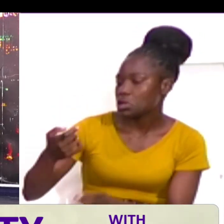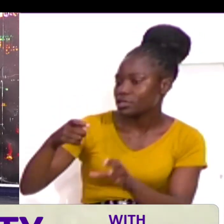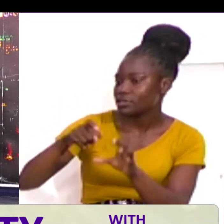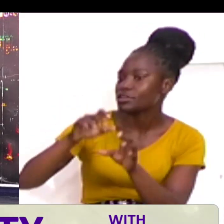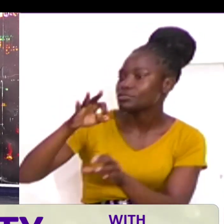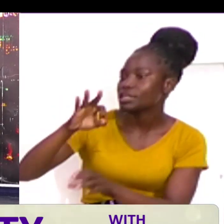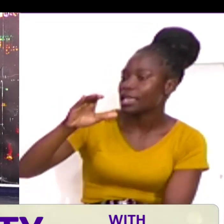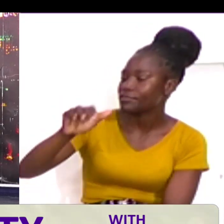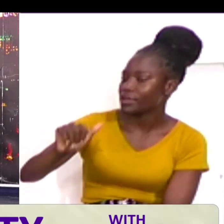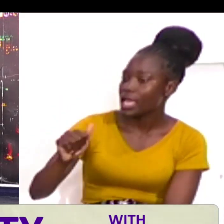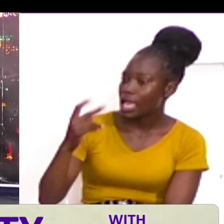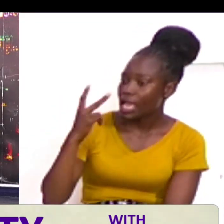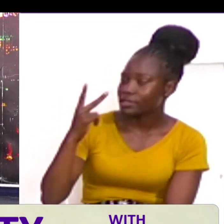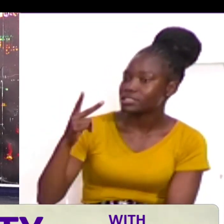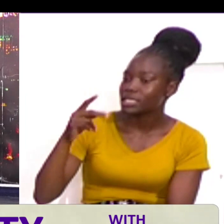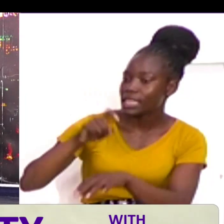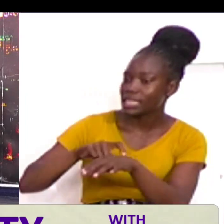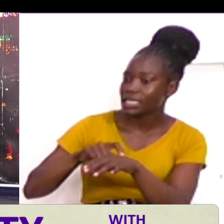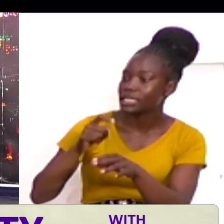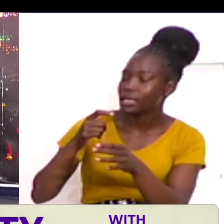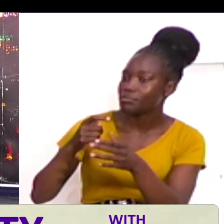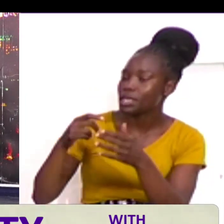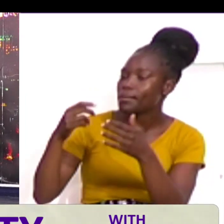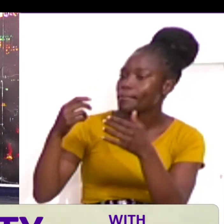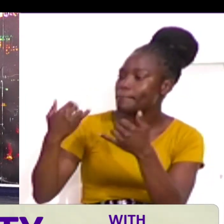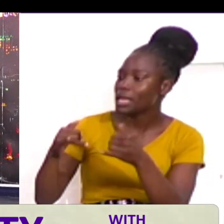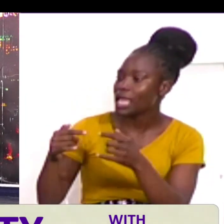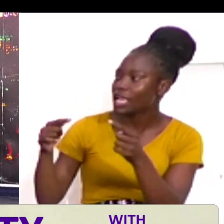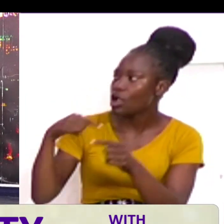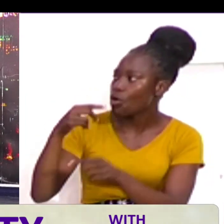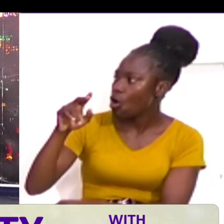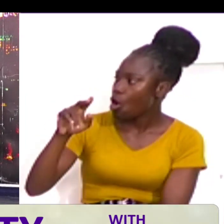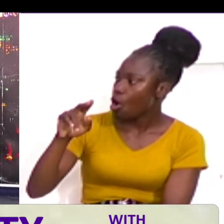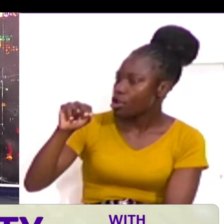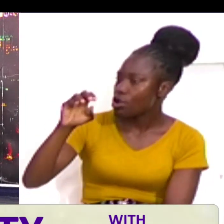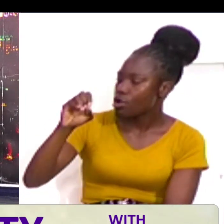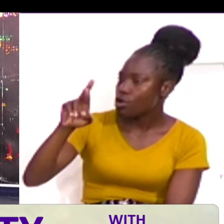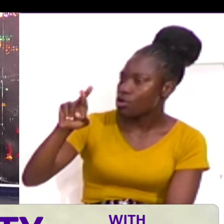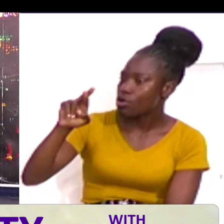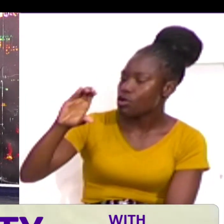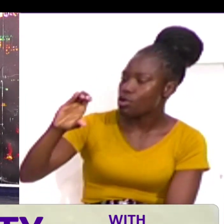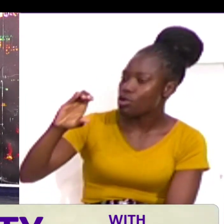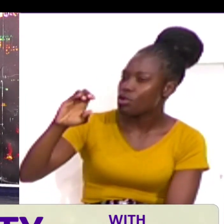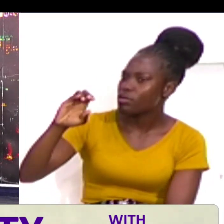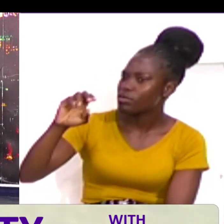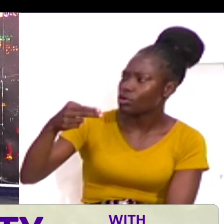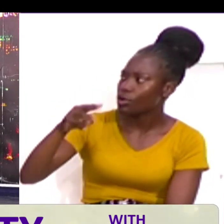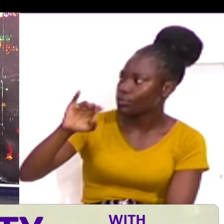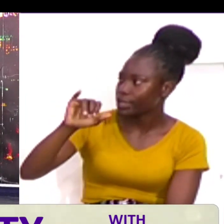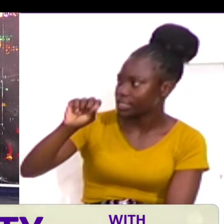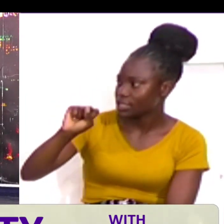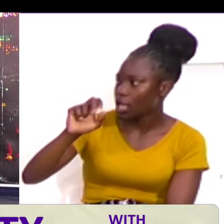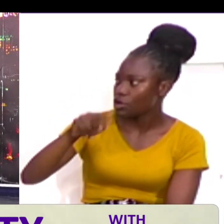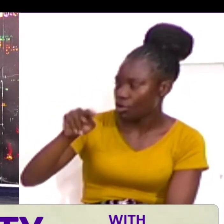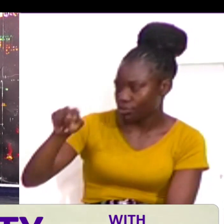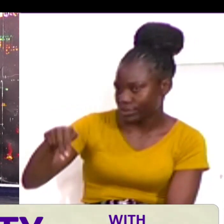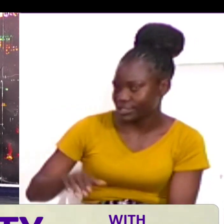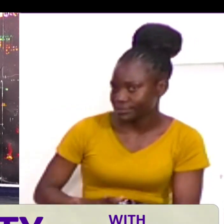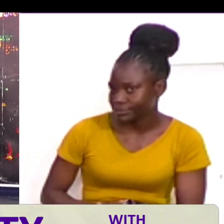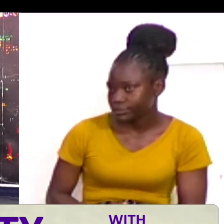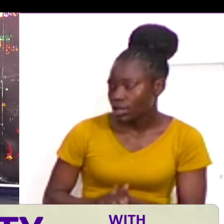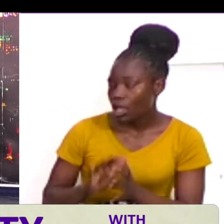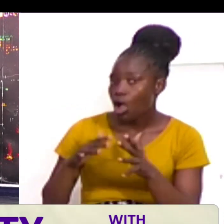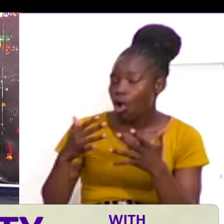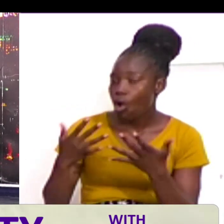action, and we are going to see that when they play against Norwich tomorrow, the kind of reception he'll get, the kind of performance that the players are going to give him.